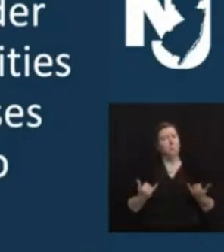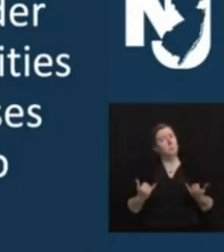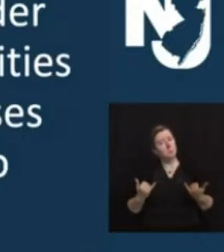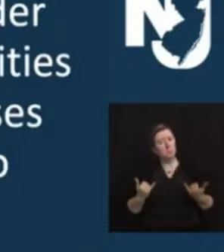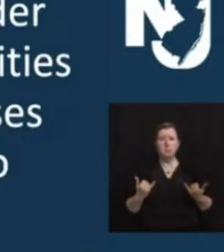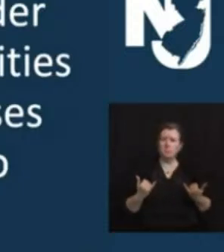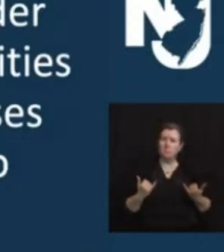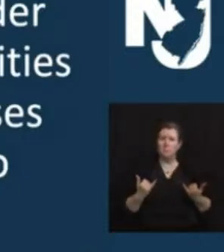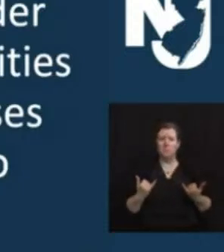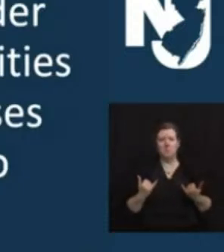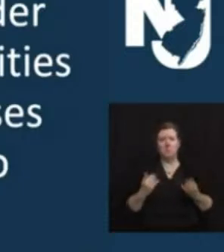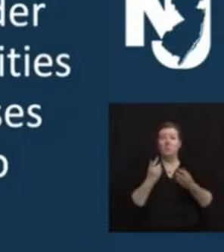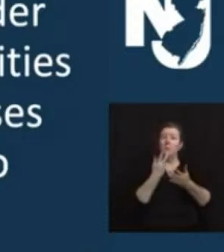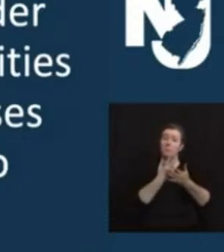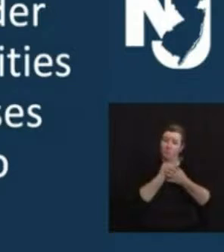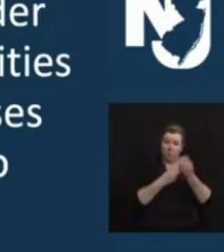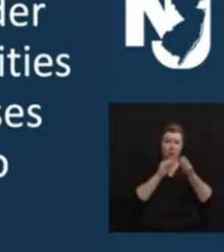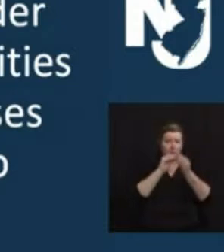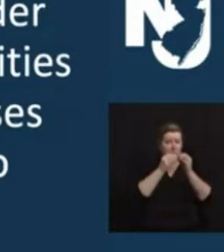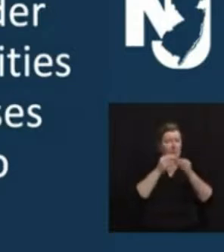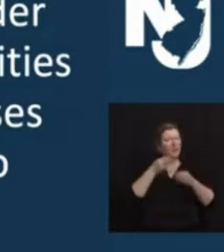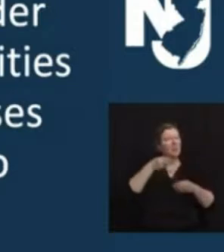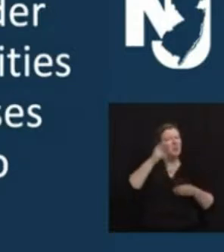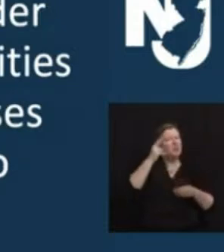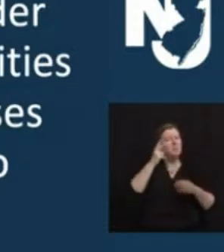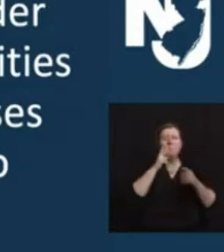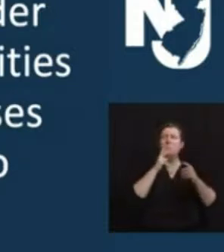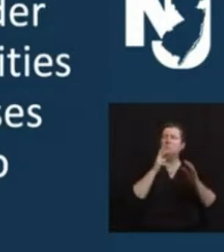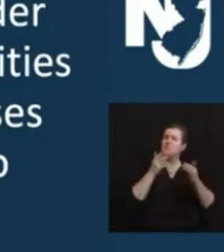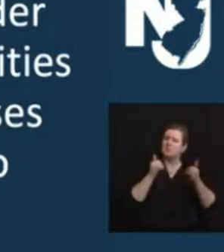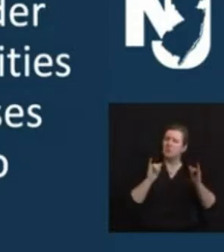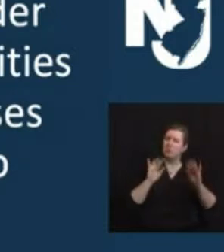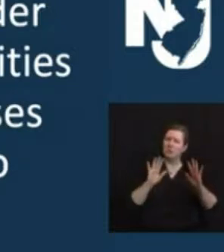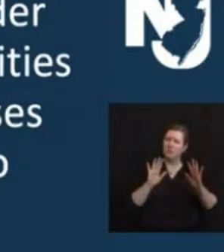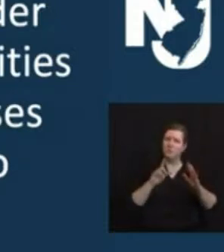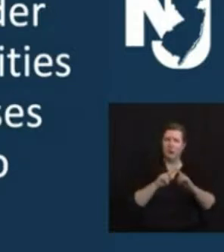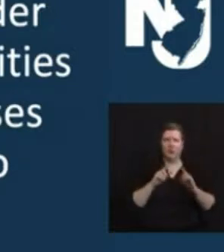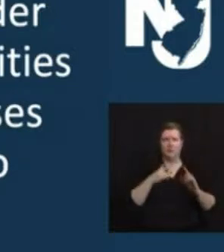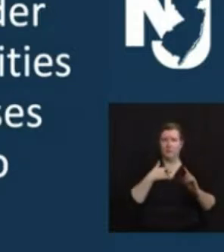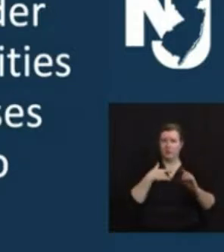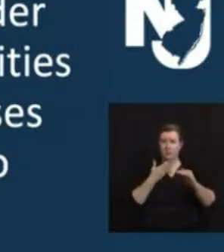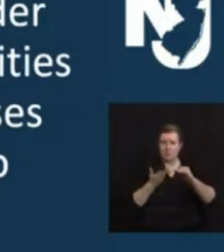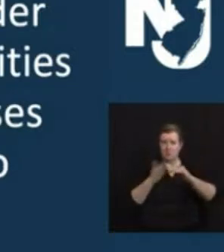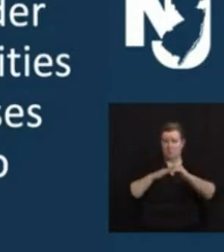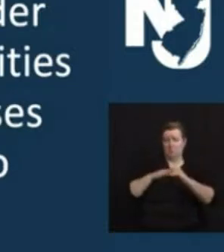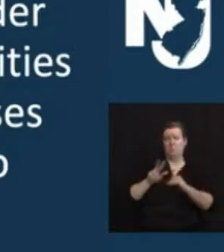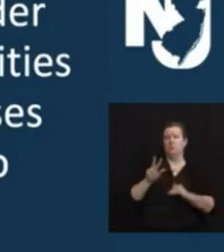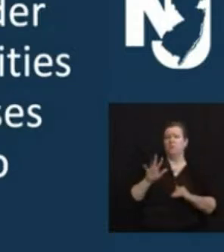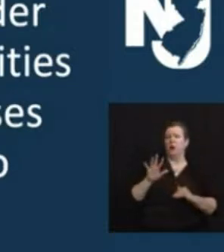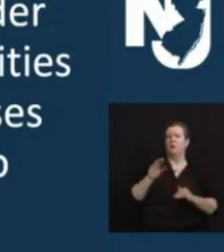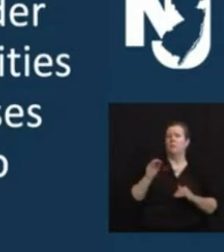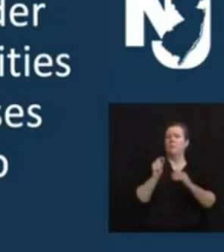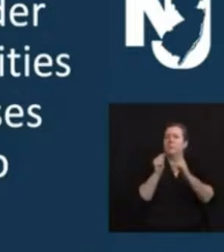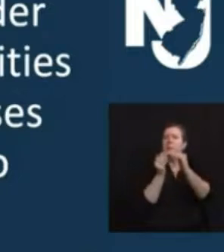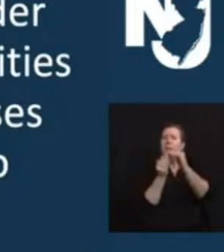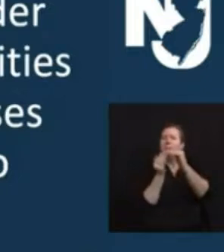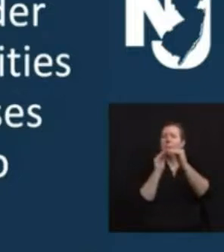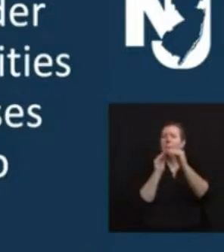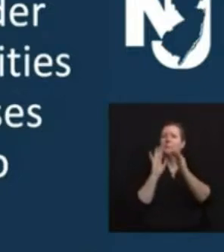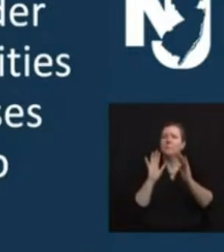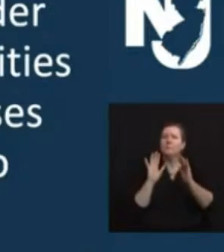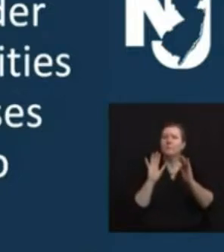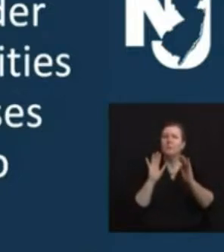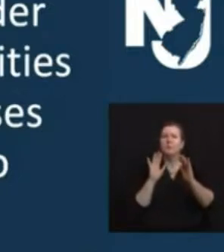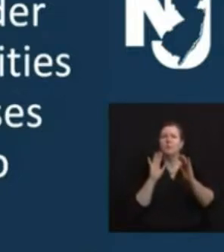numbers are still high, and we'll get to that later, we believe that we can make this expansion without leading to undue stress or